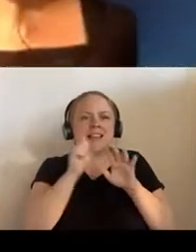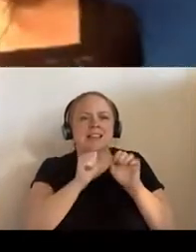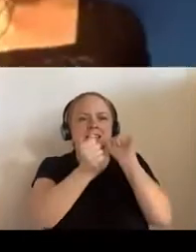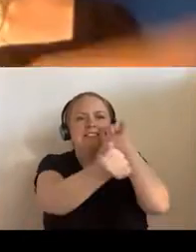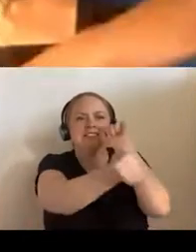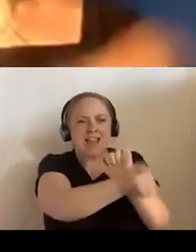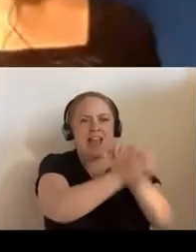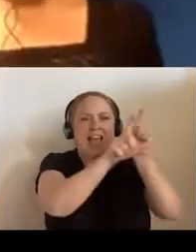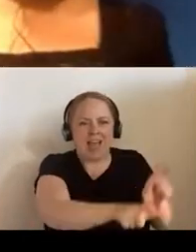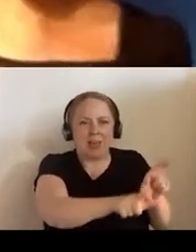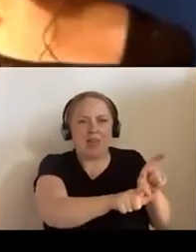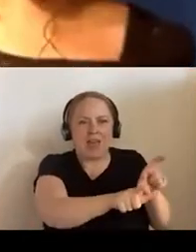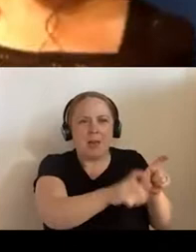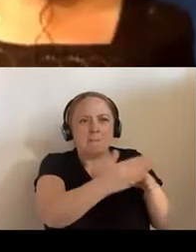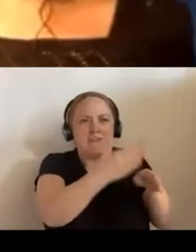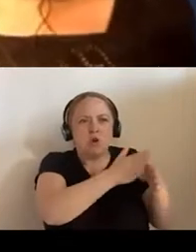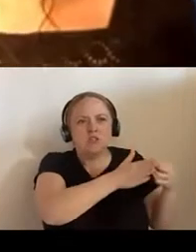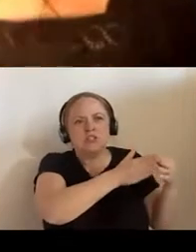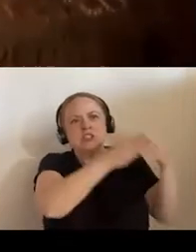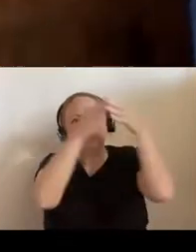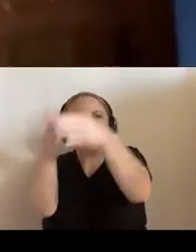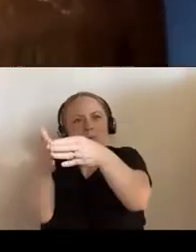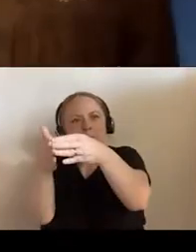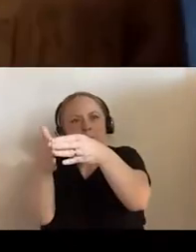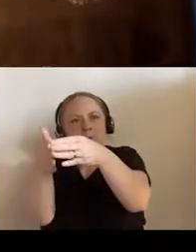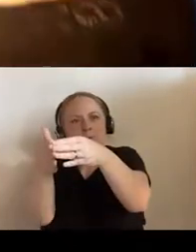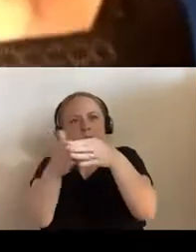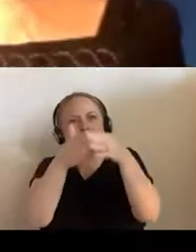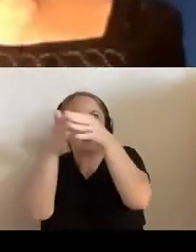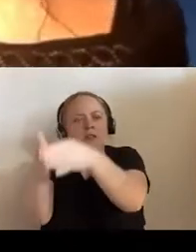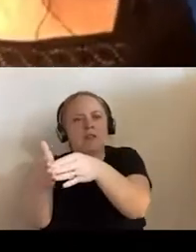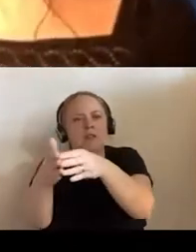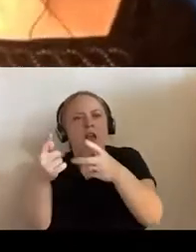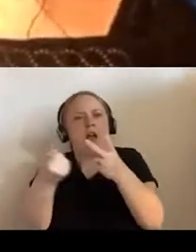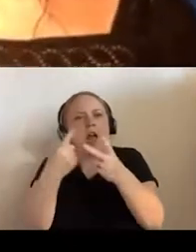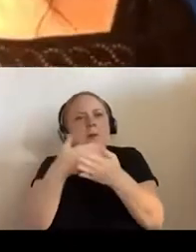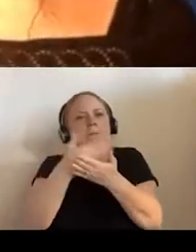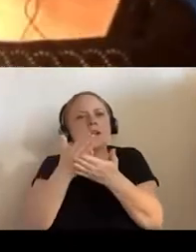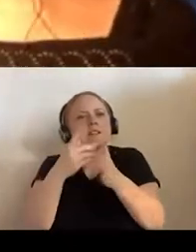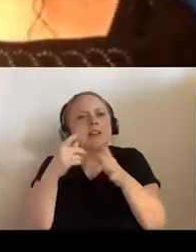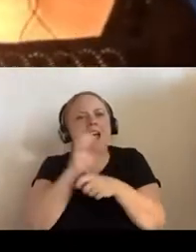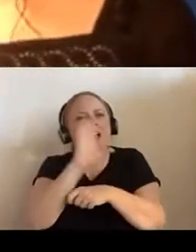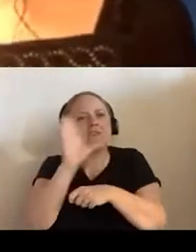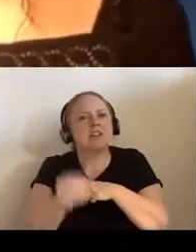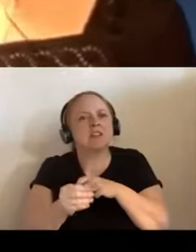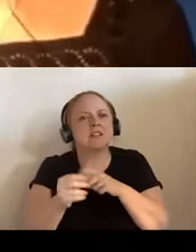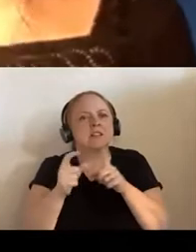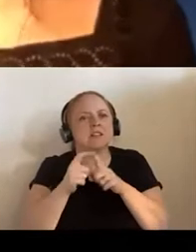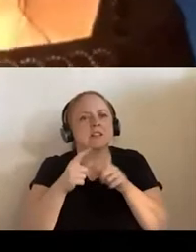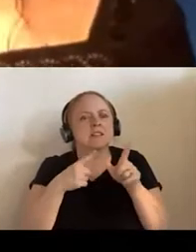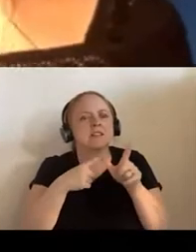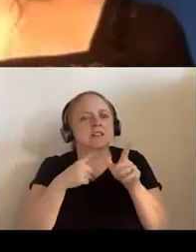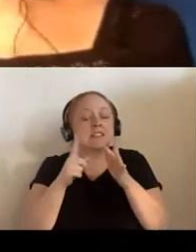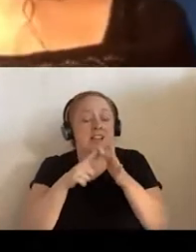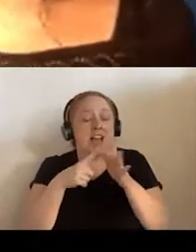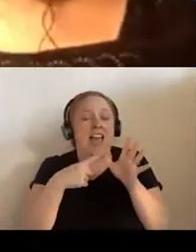to other parts of what's now the African diaspora. And so this is a really kind of a significant piece of